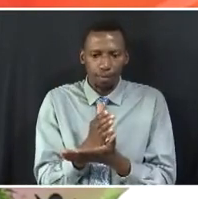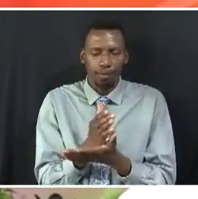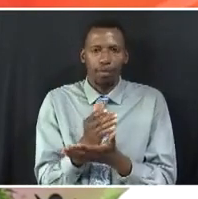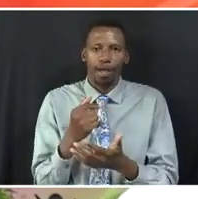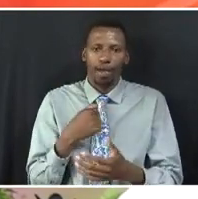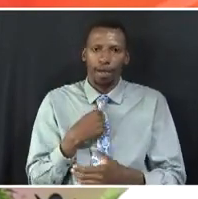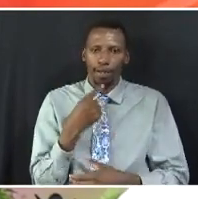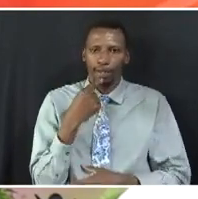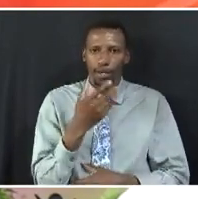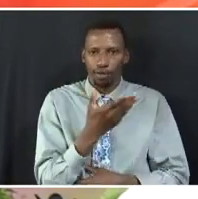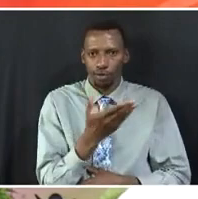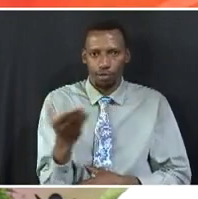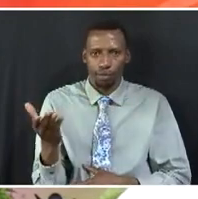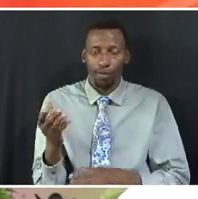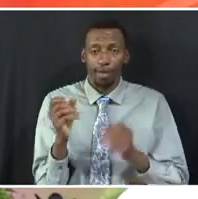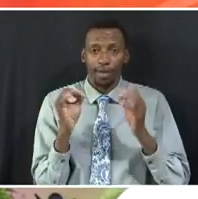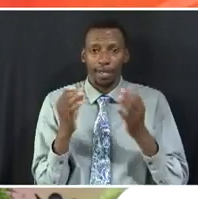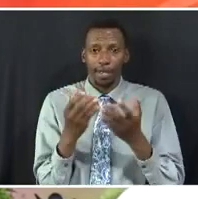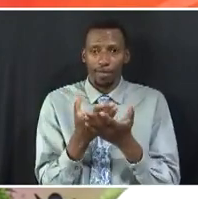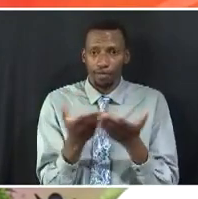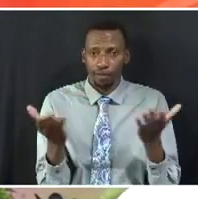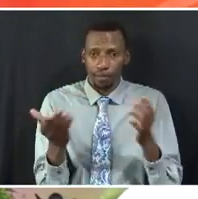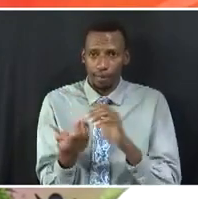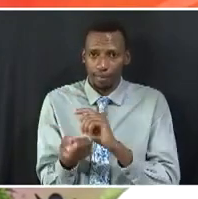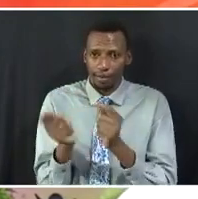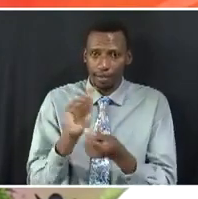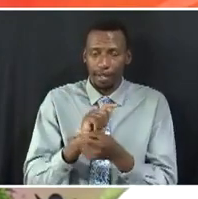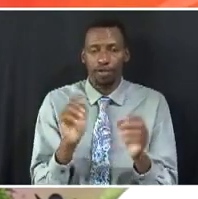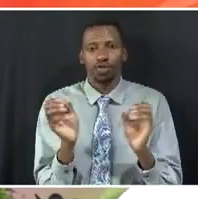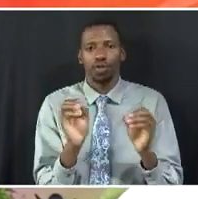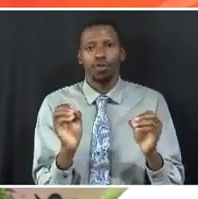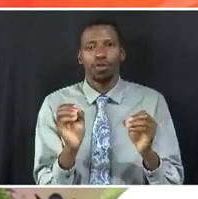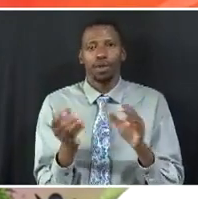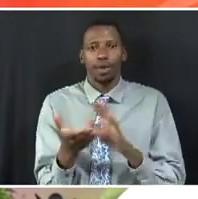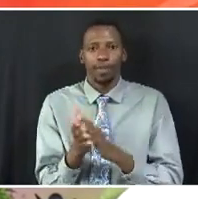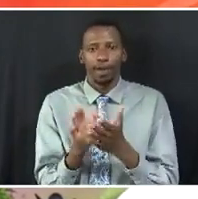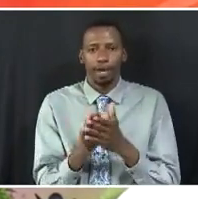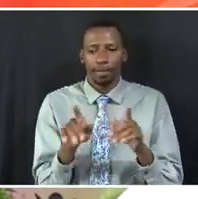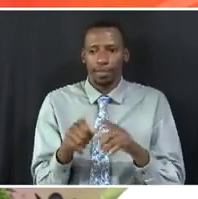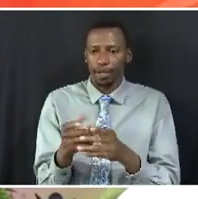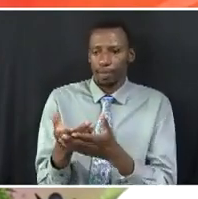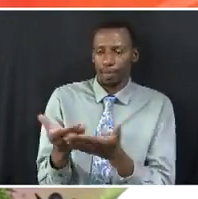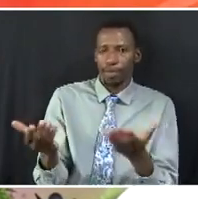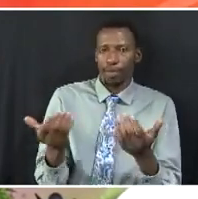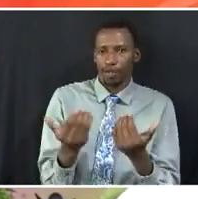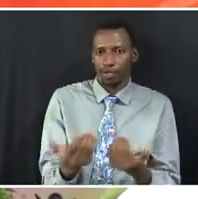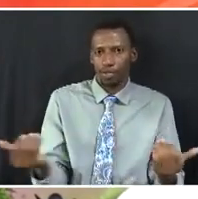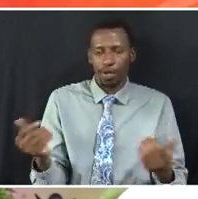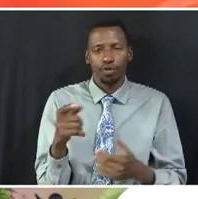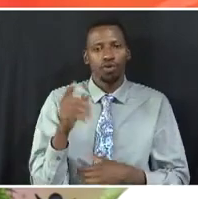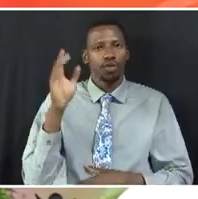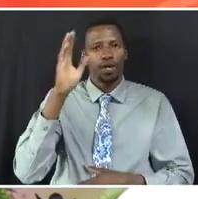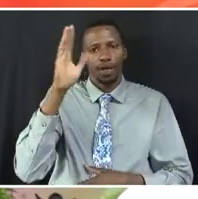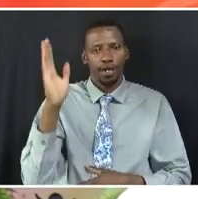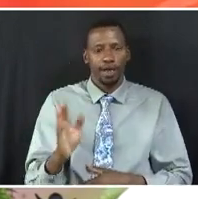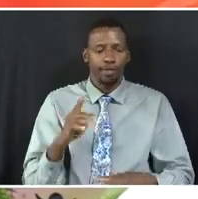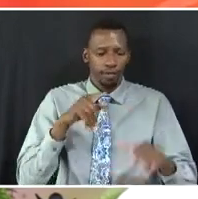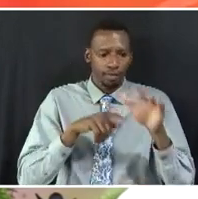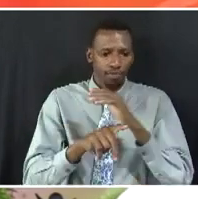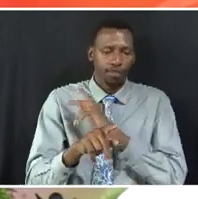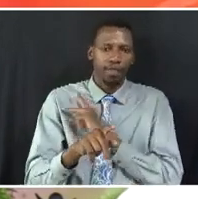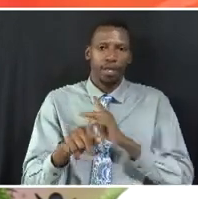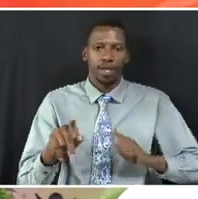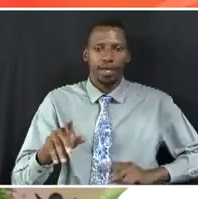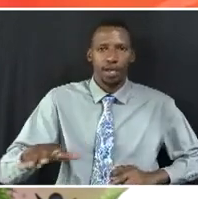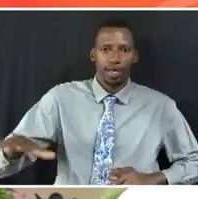you, unless you change and become like little children, you will never enter the kingdom of